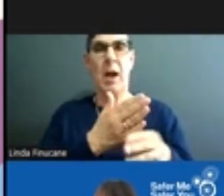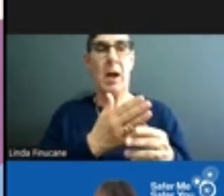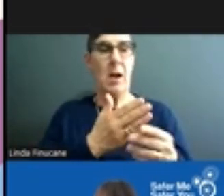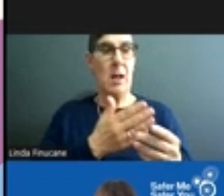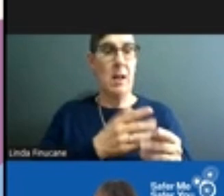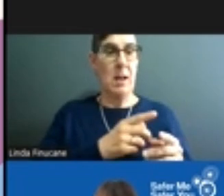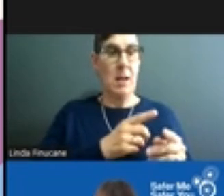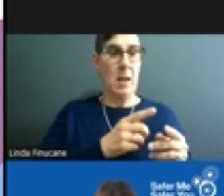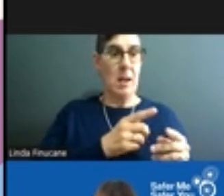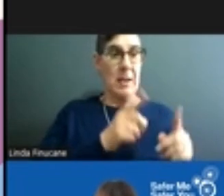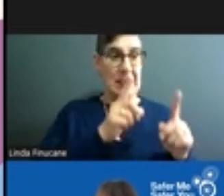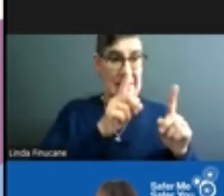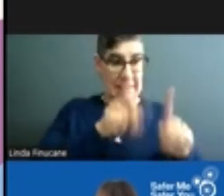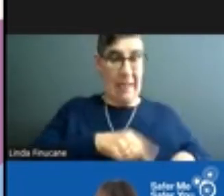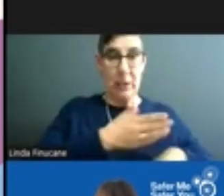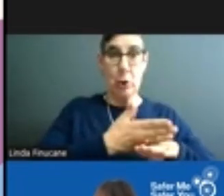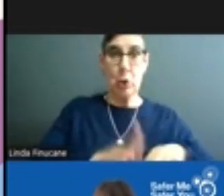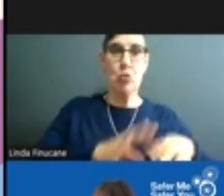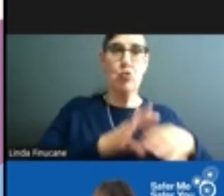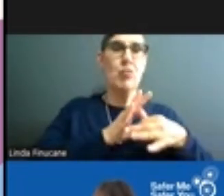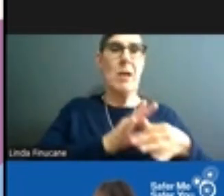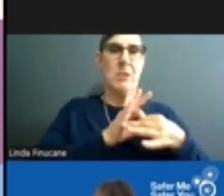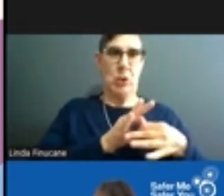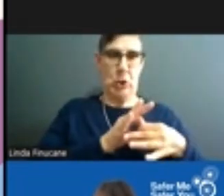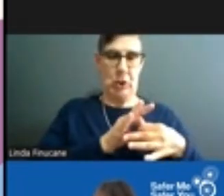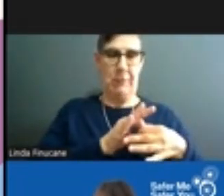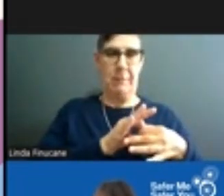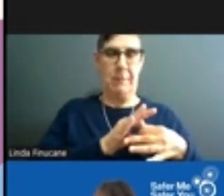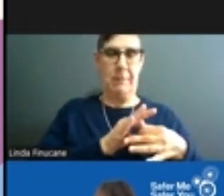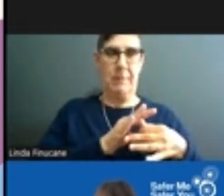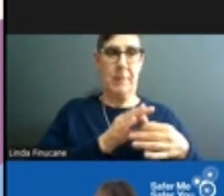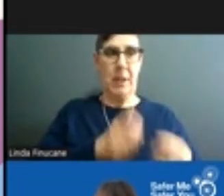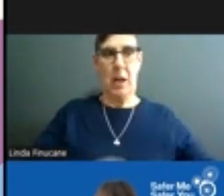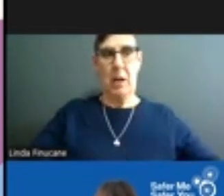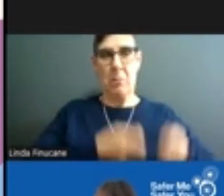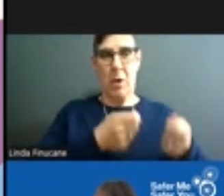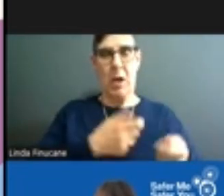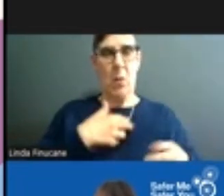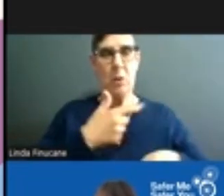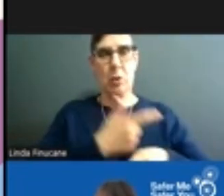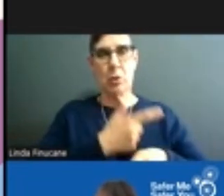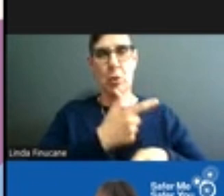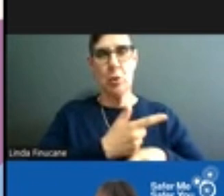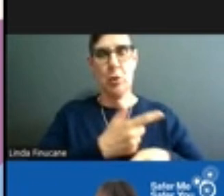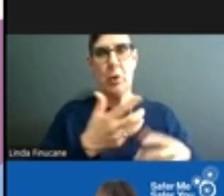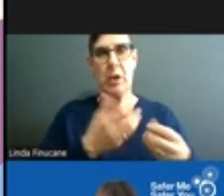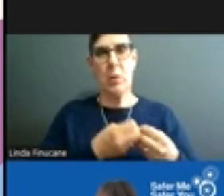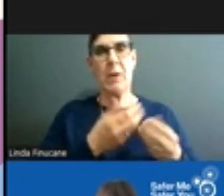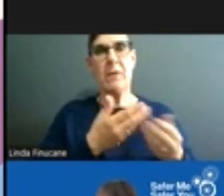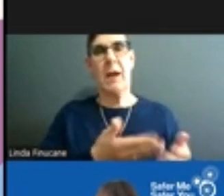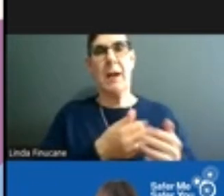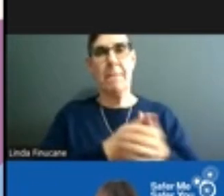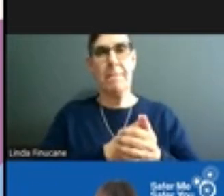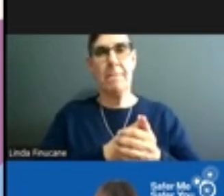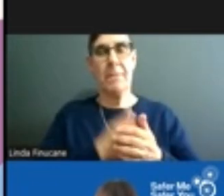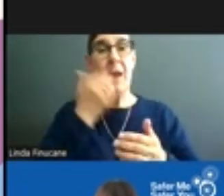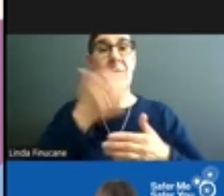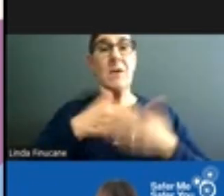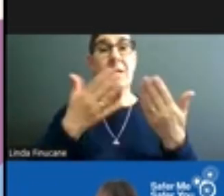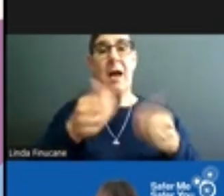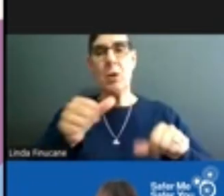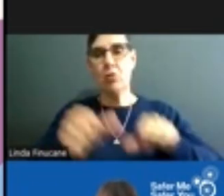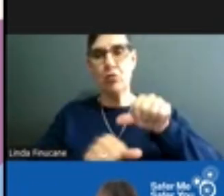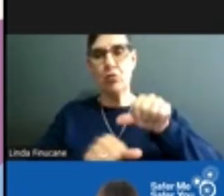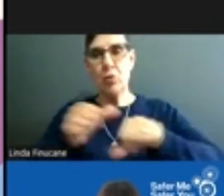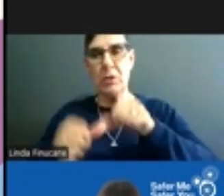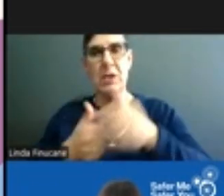working relationship, hopefully you can bring it up when you're discussing, like Cate Feidler said, your day-to-day routines and